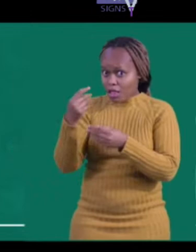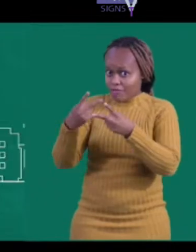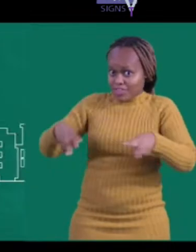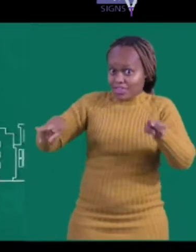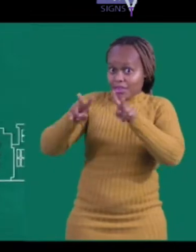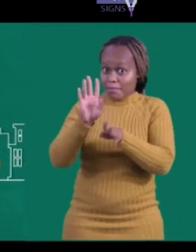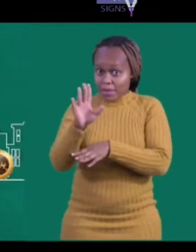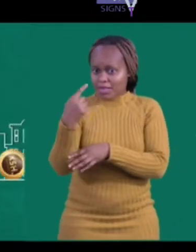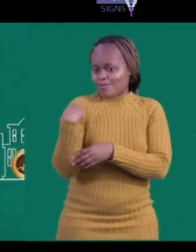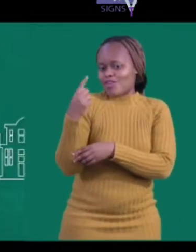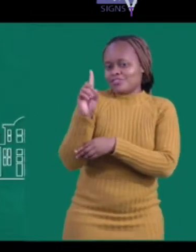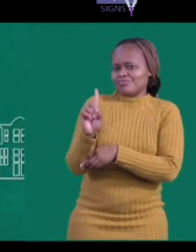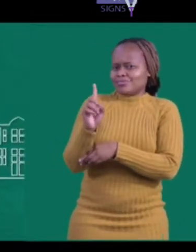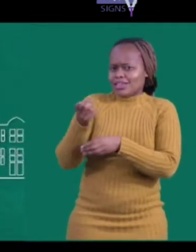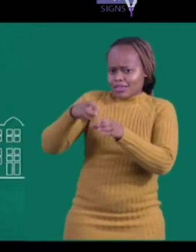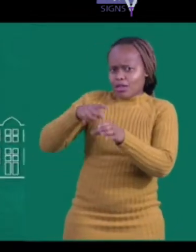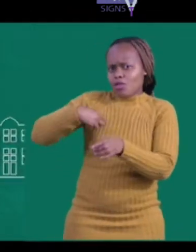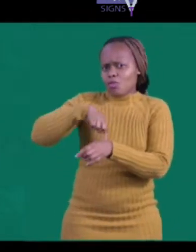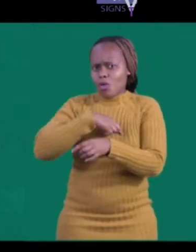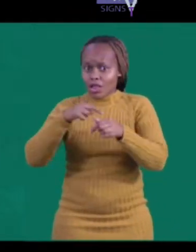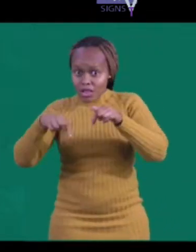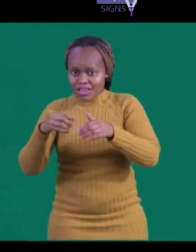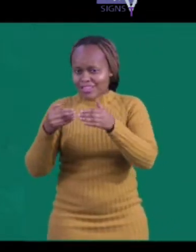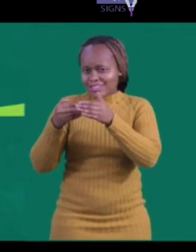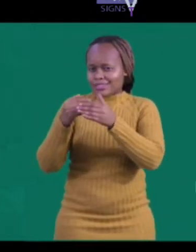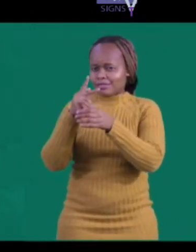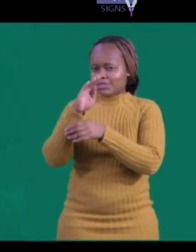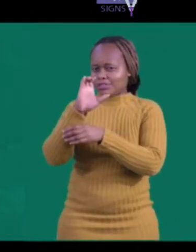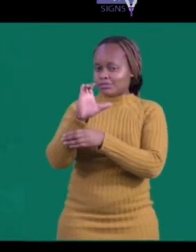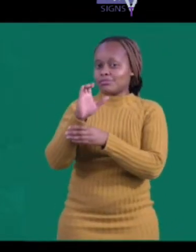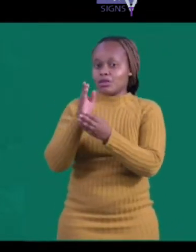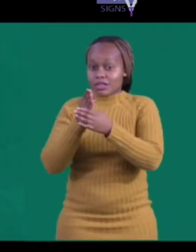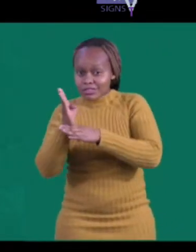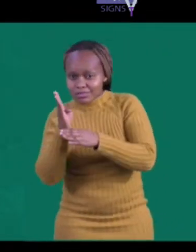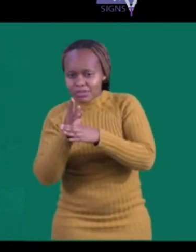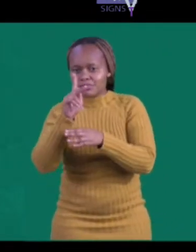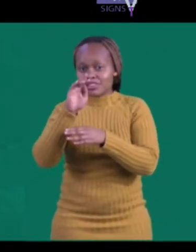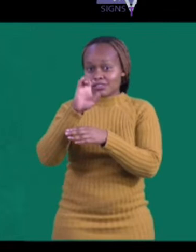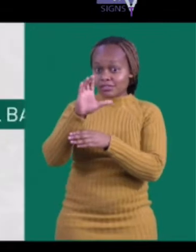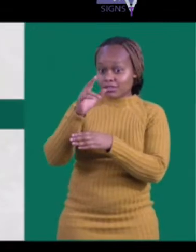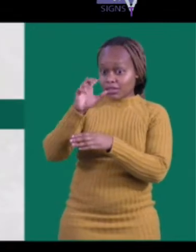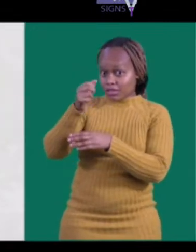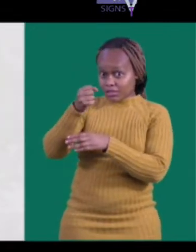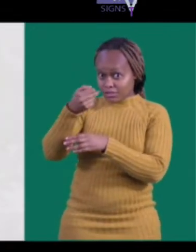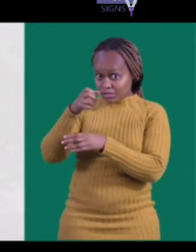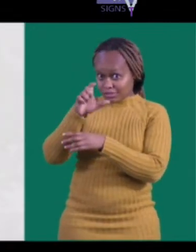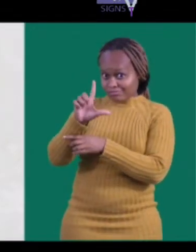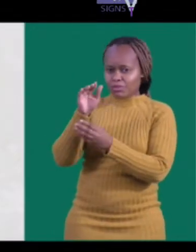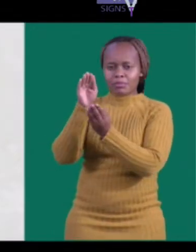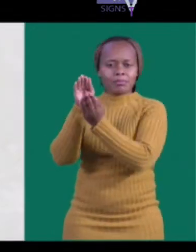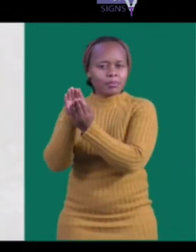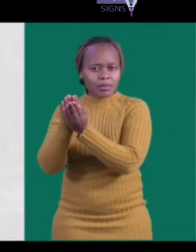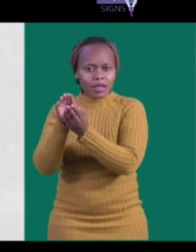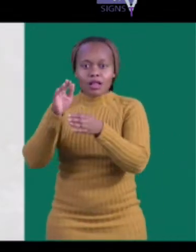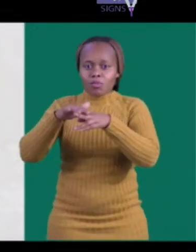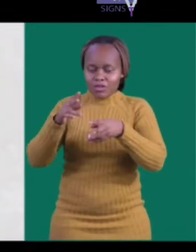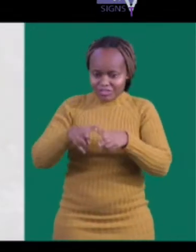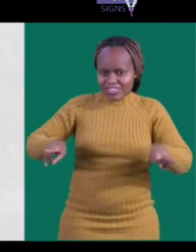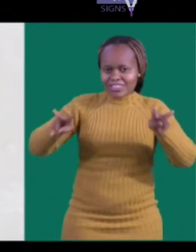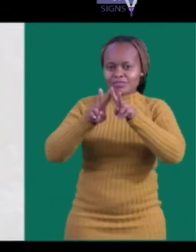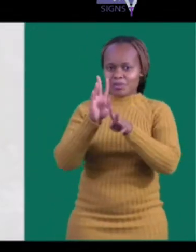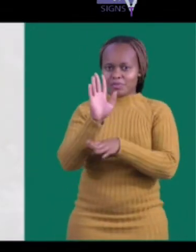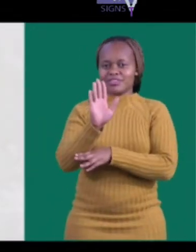more, because your values come first. Join us today at your nearest KCB branch. KCB Sahel